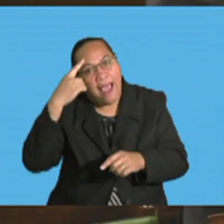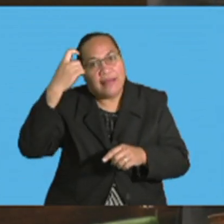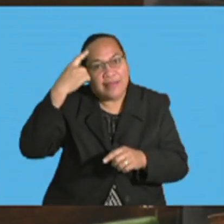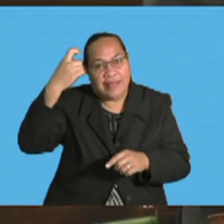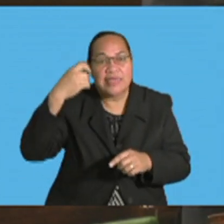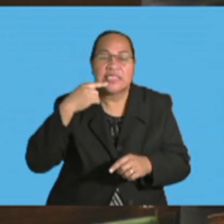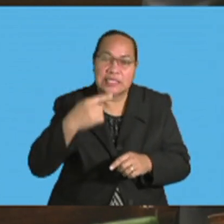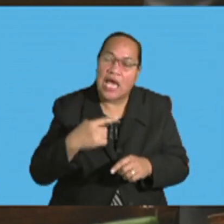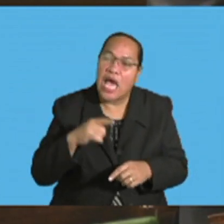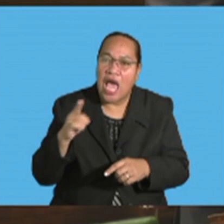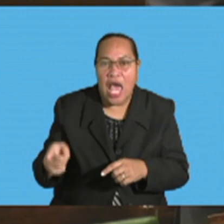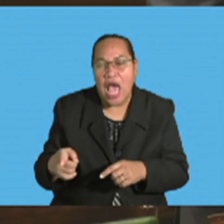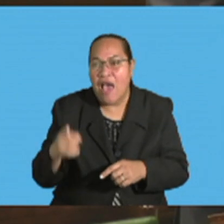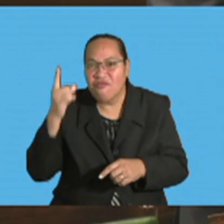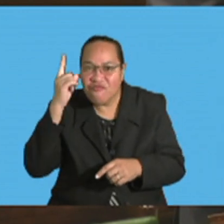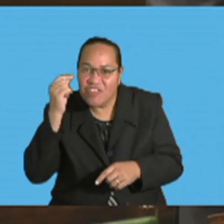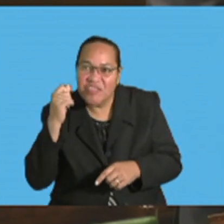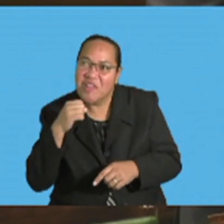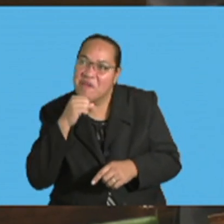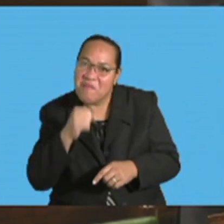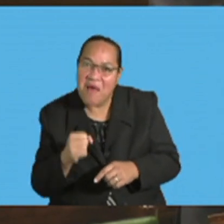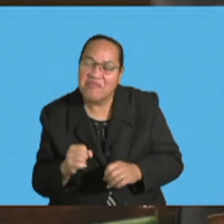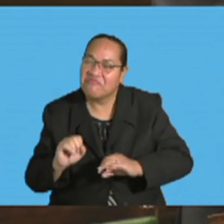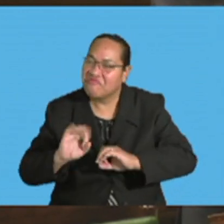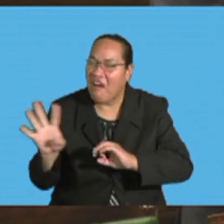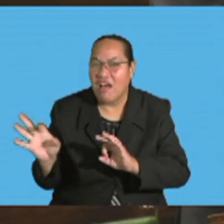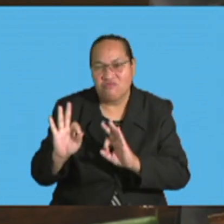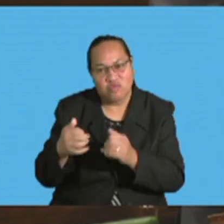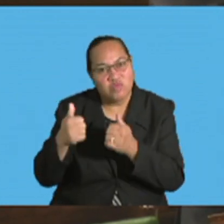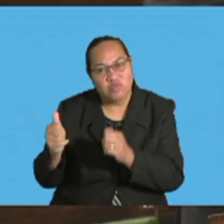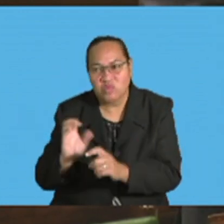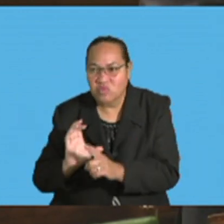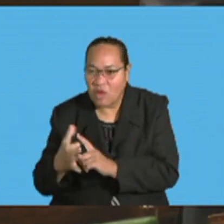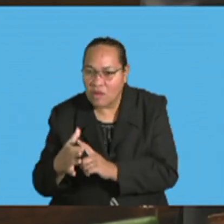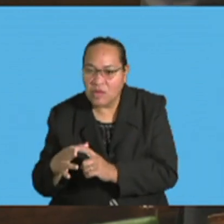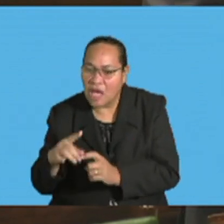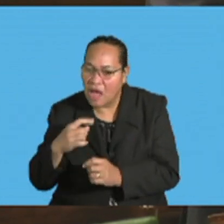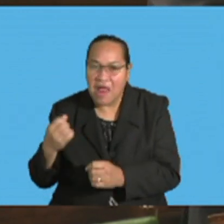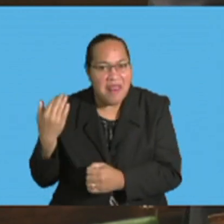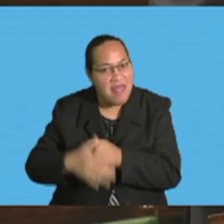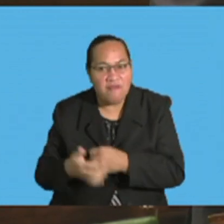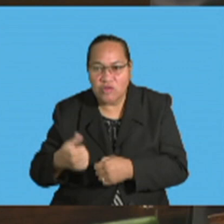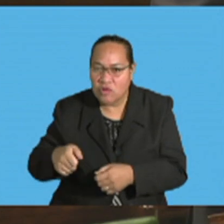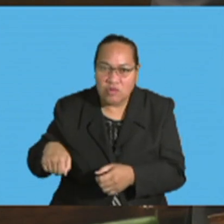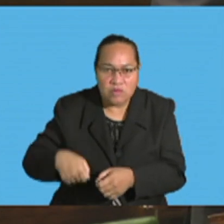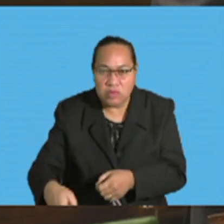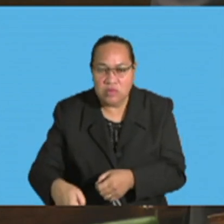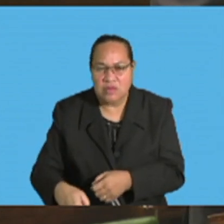a utopia free from gender-based violence or that weapons weren't used to deadly effect is